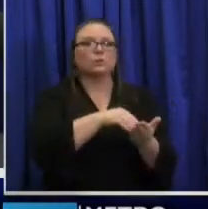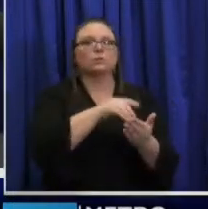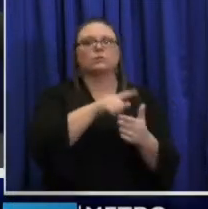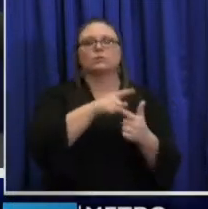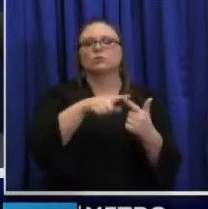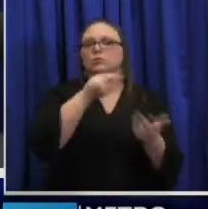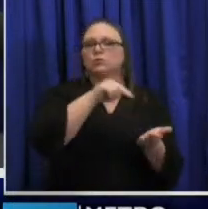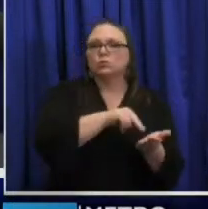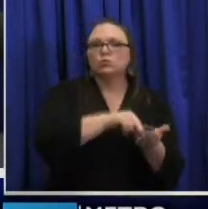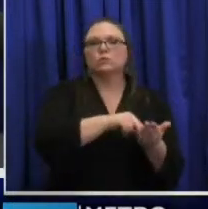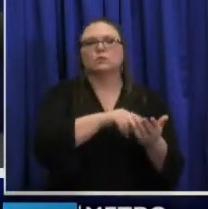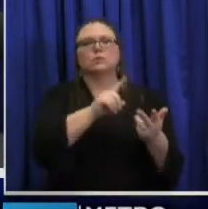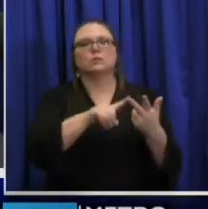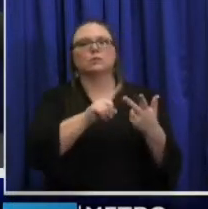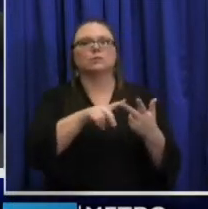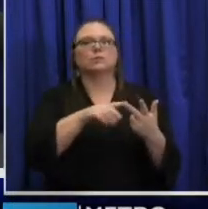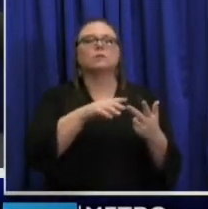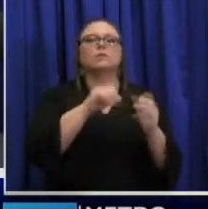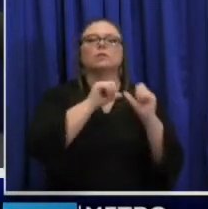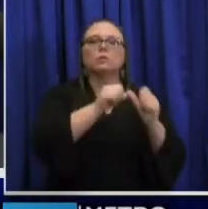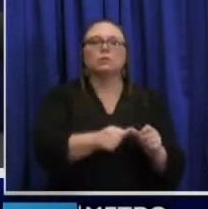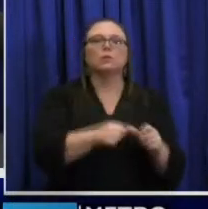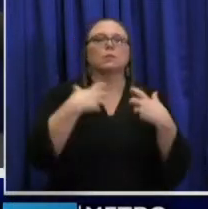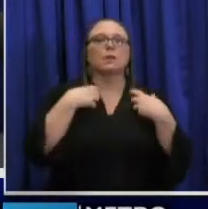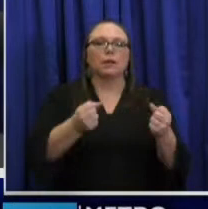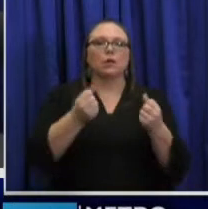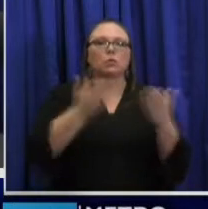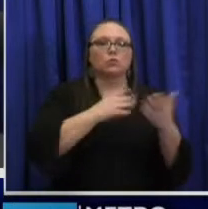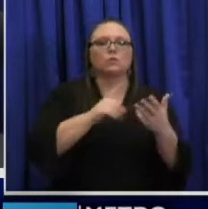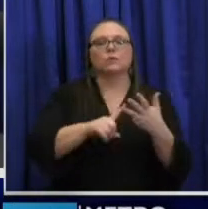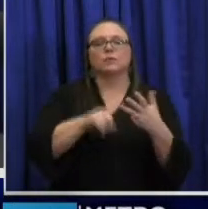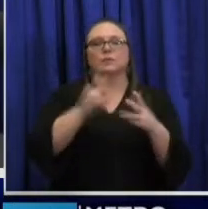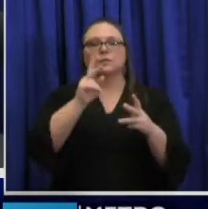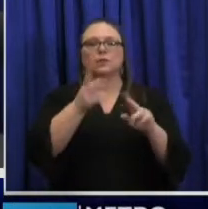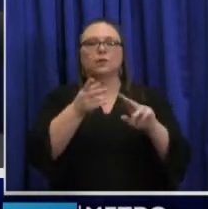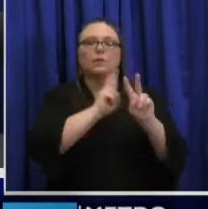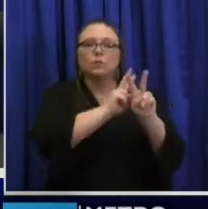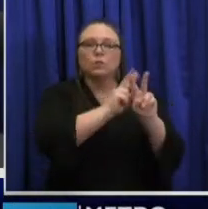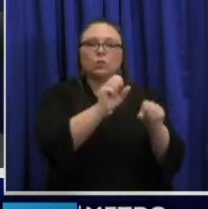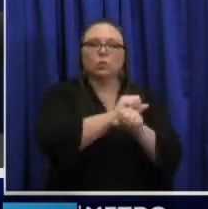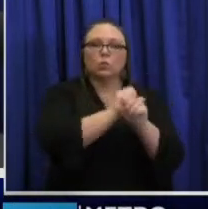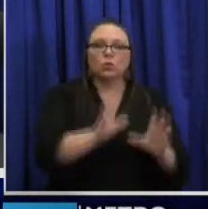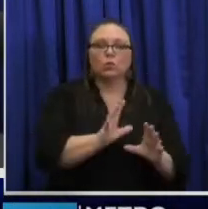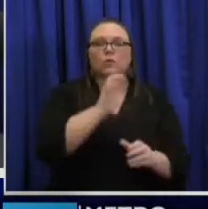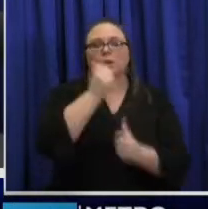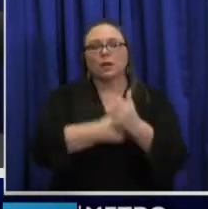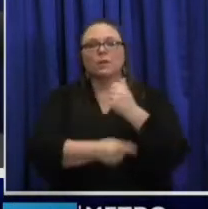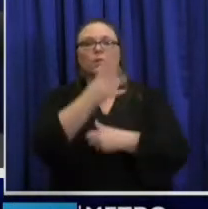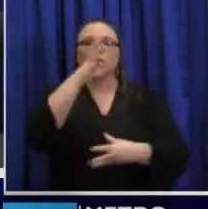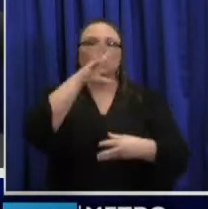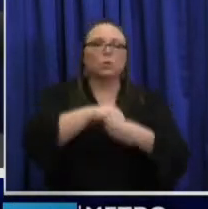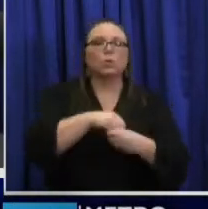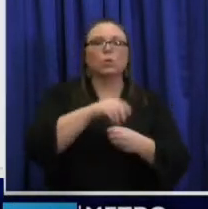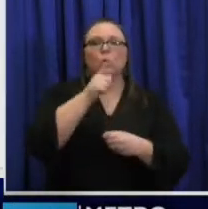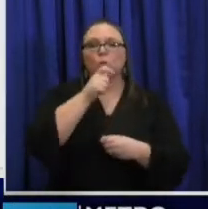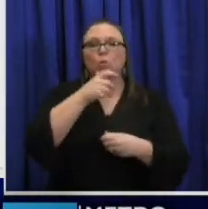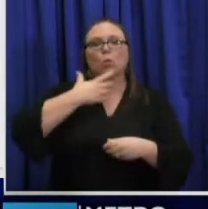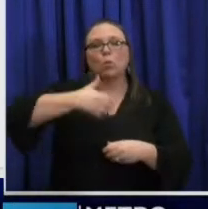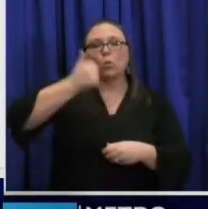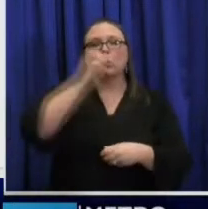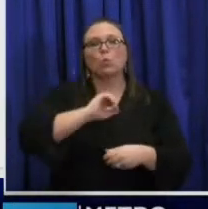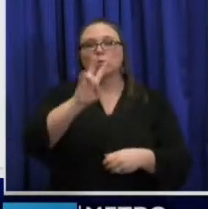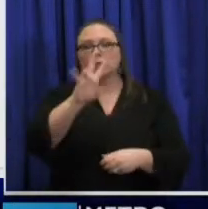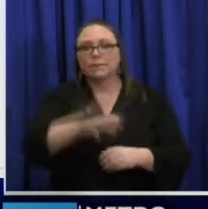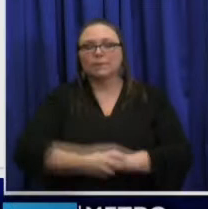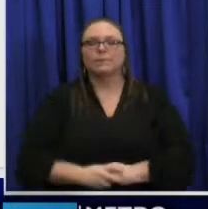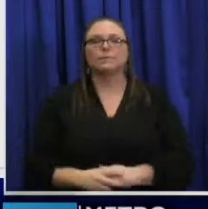care residents and staff, first responders, mortuary workers, and all individuals over the age of 75.